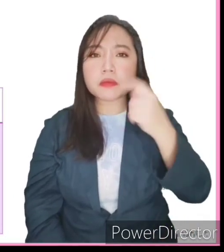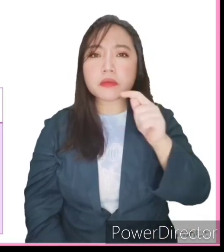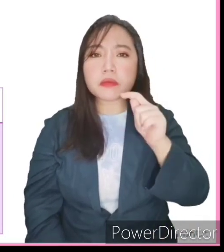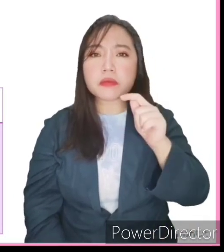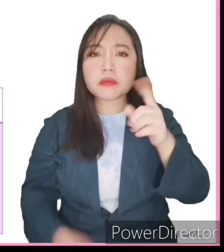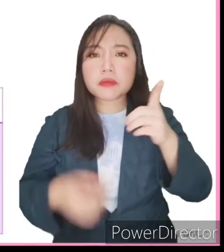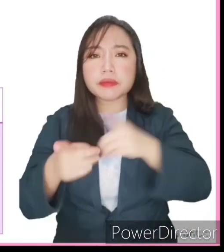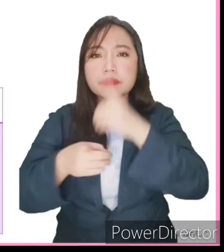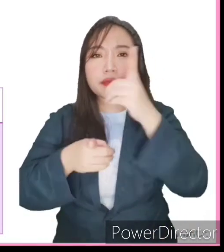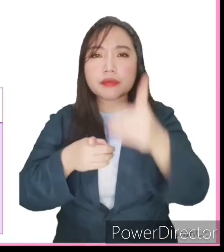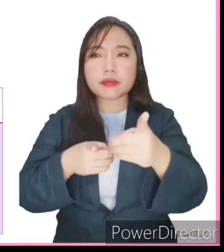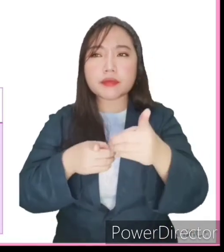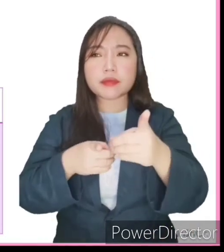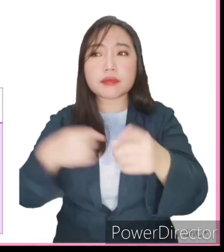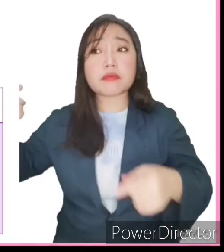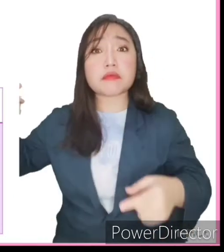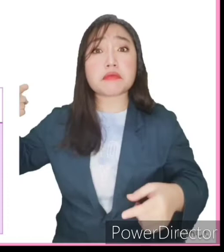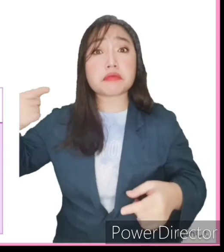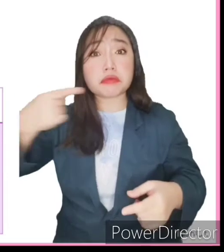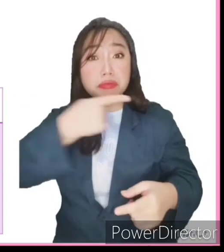How about force 2?